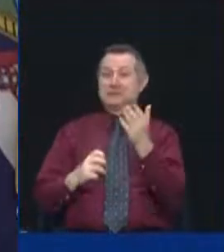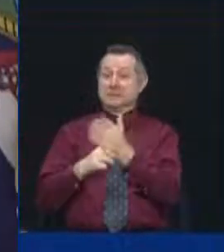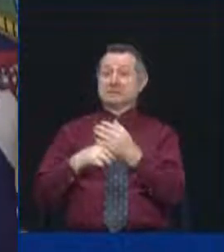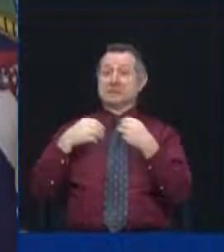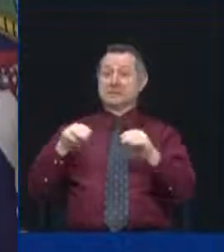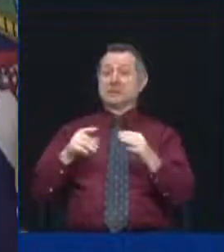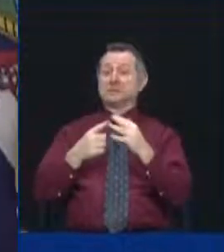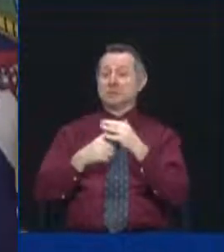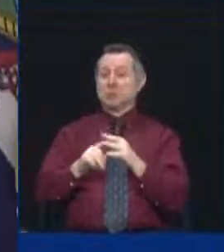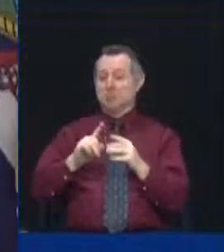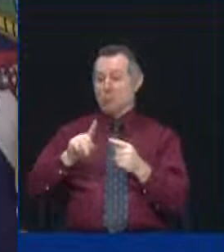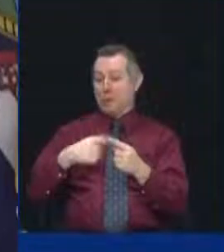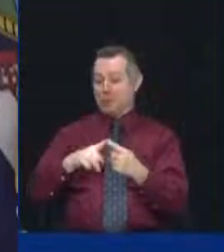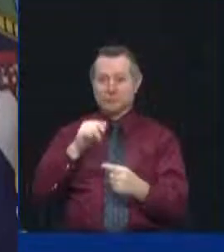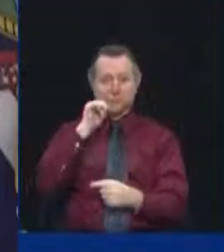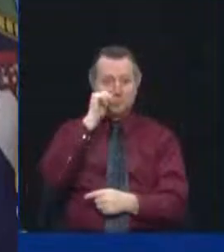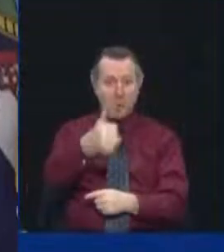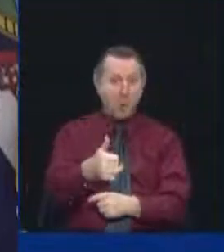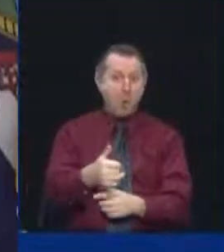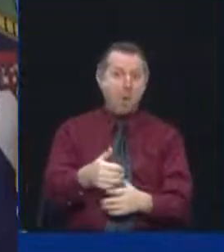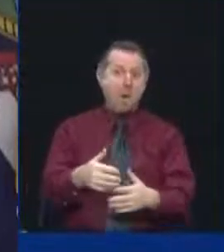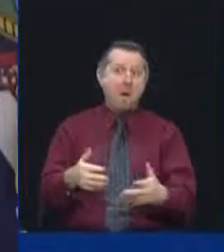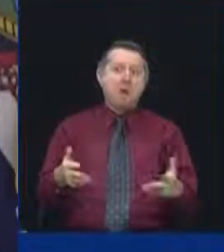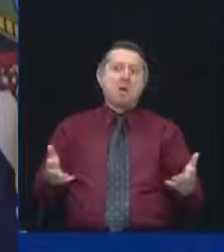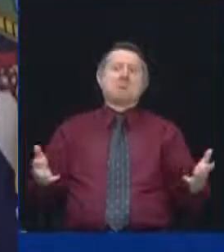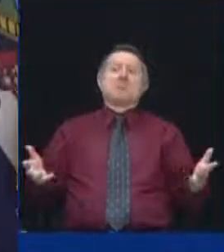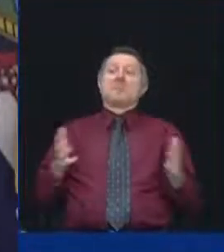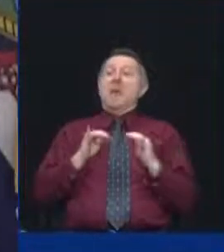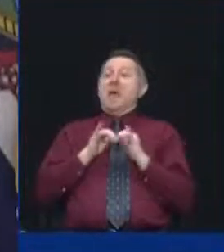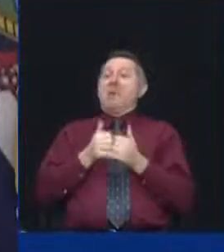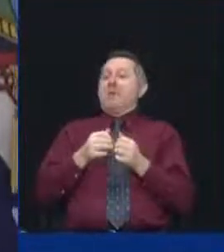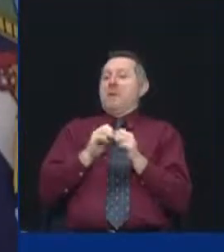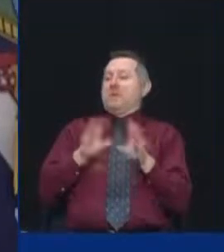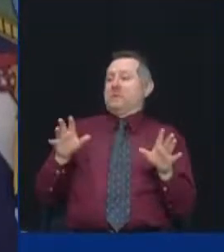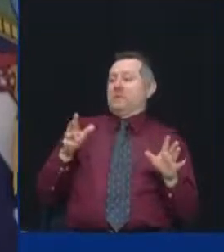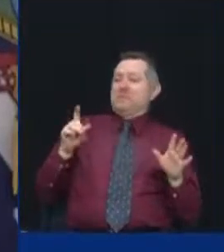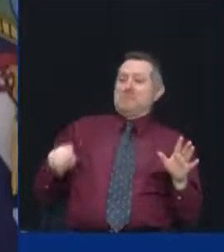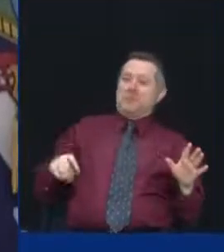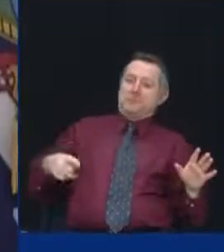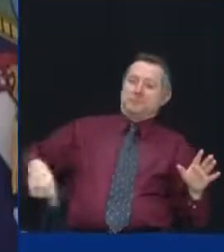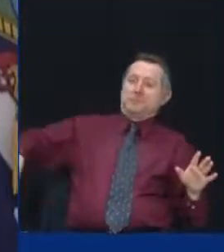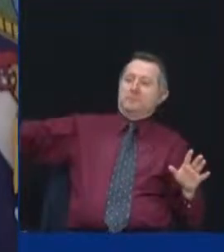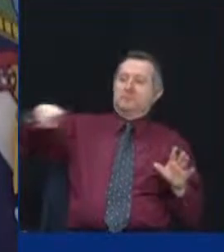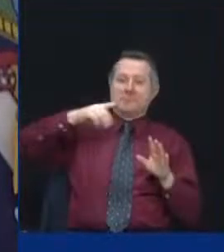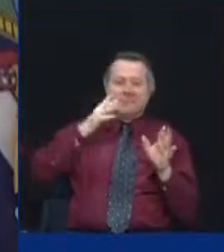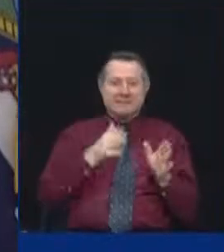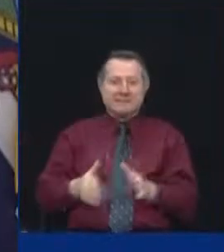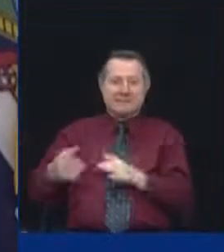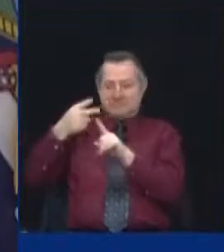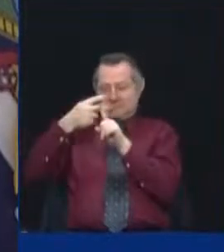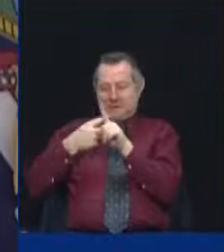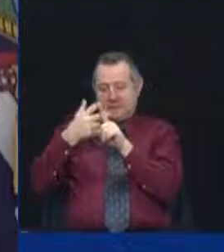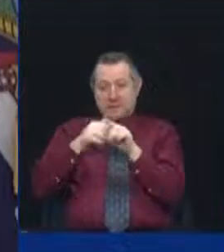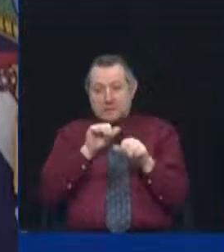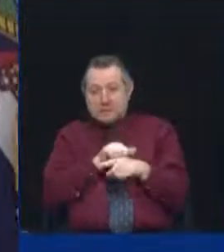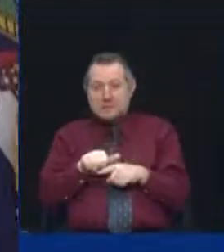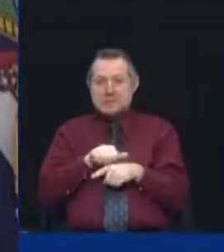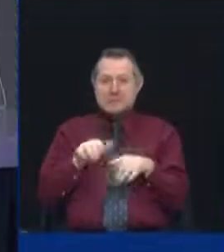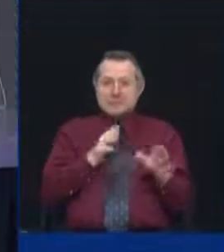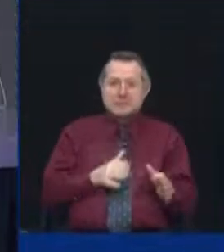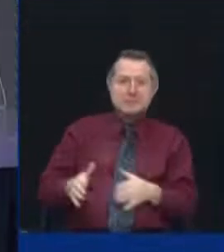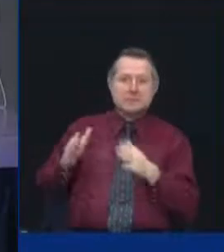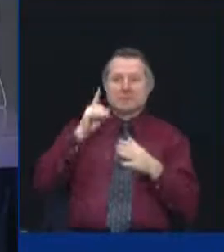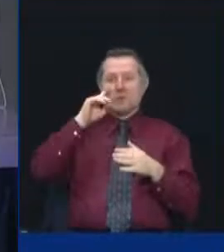are, obviously they have to get the plays ready. That will be in September. You don't have the